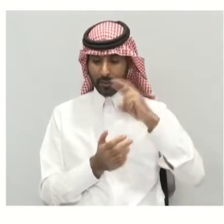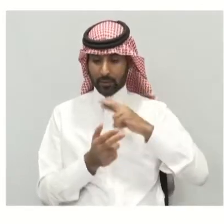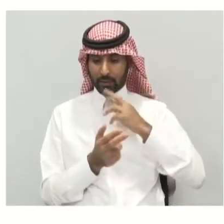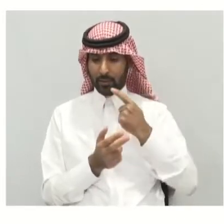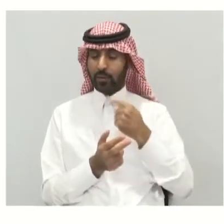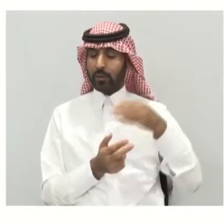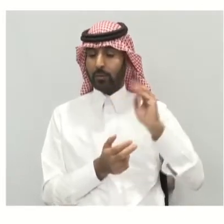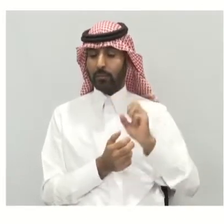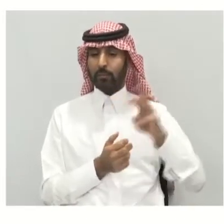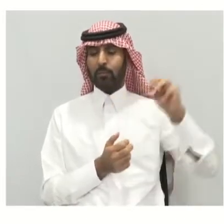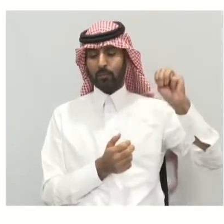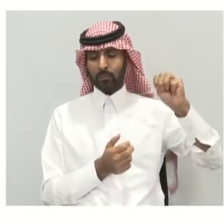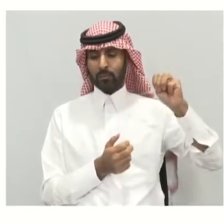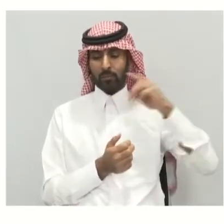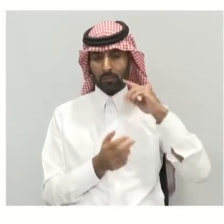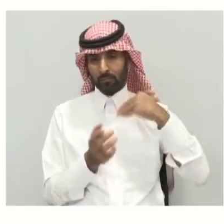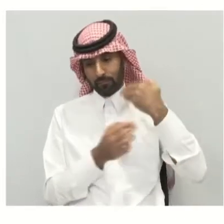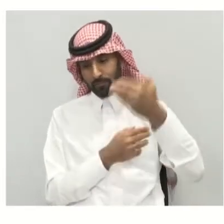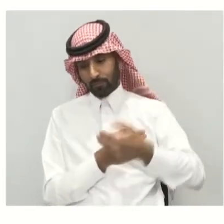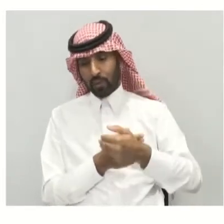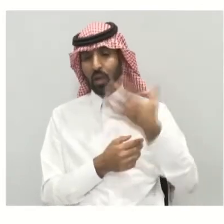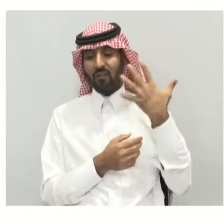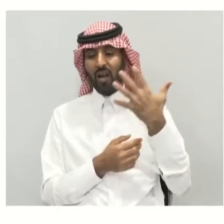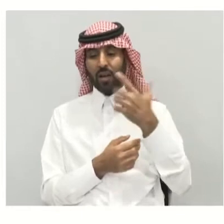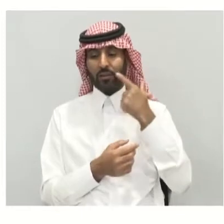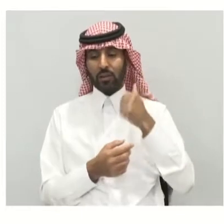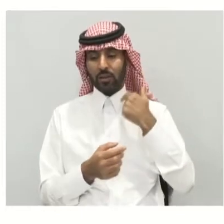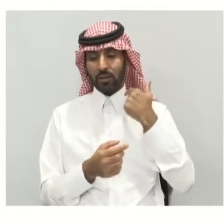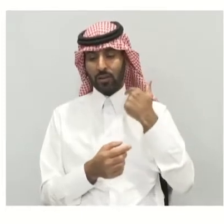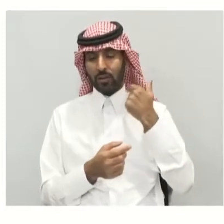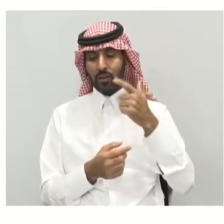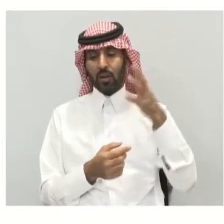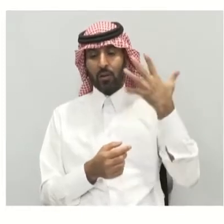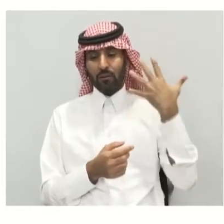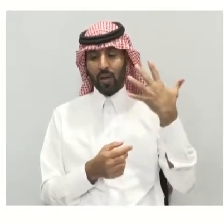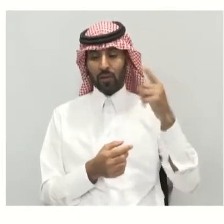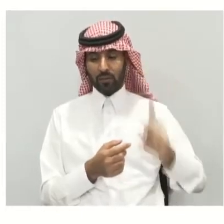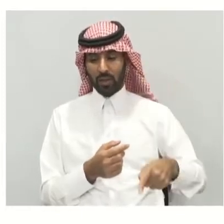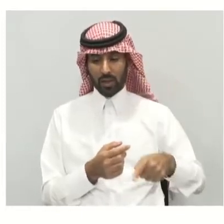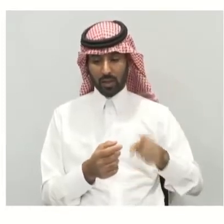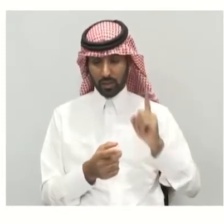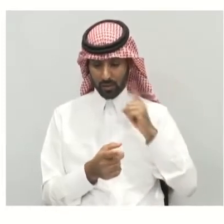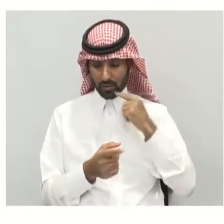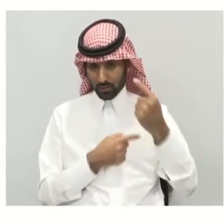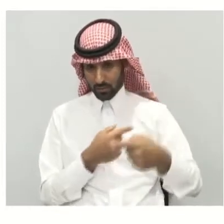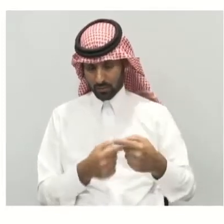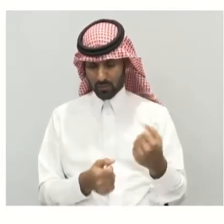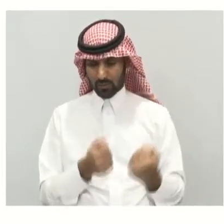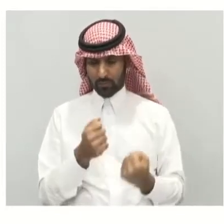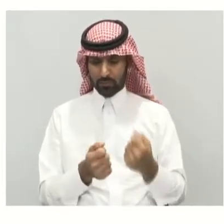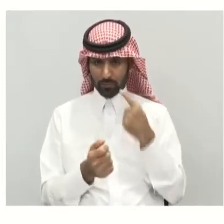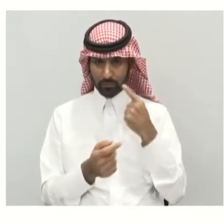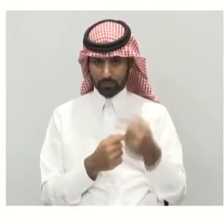car for 5 days. Okay? We used it once with sense and the other one with for. Number